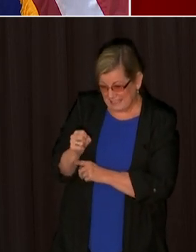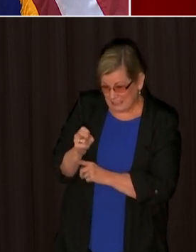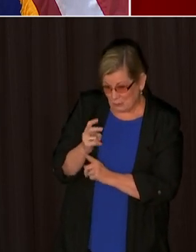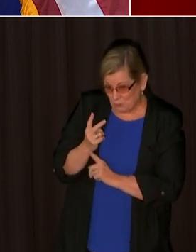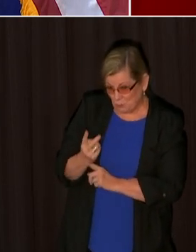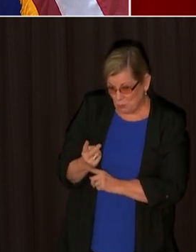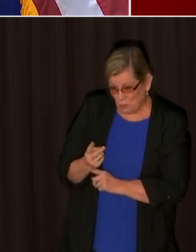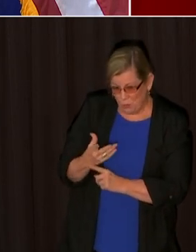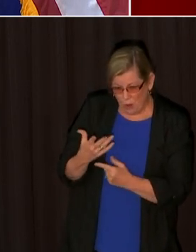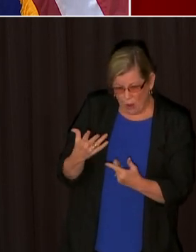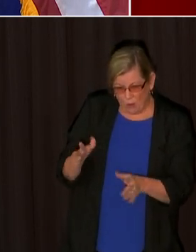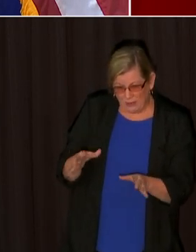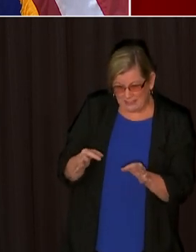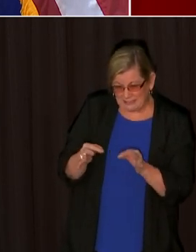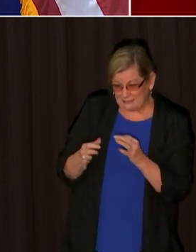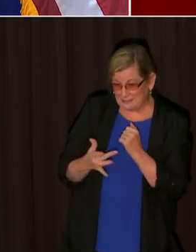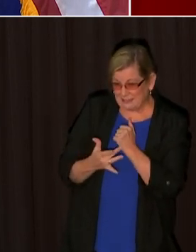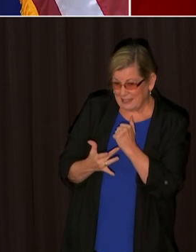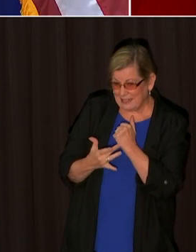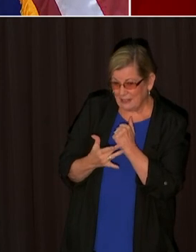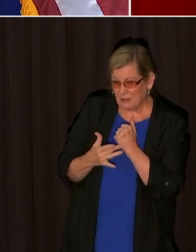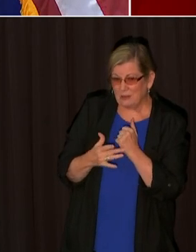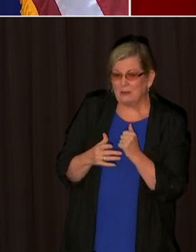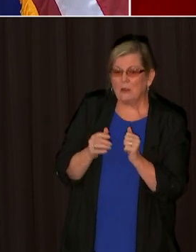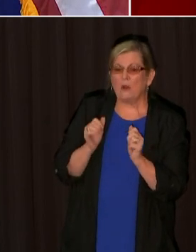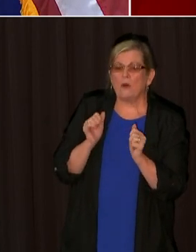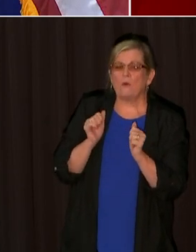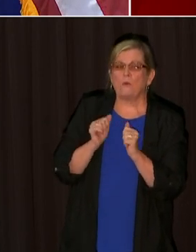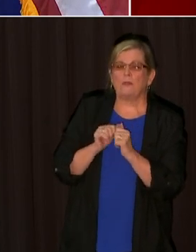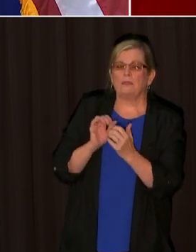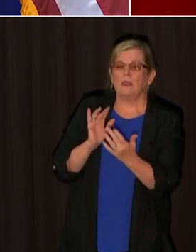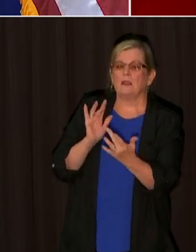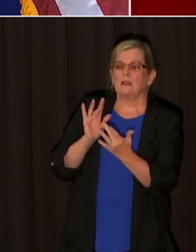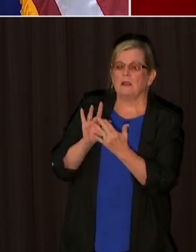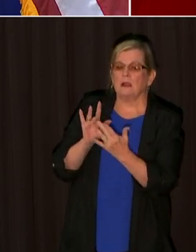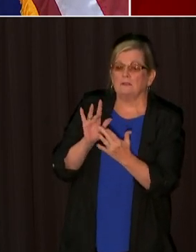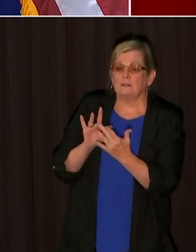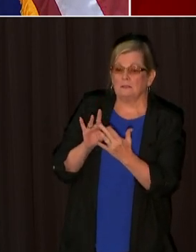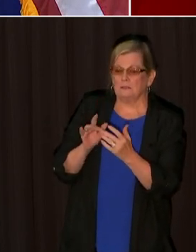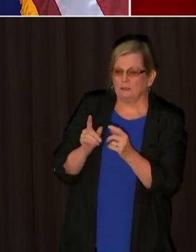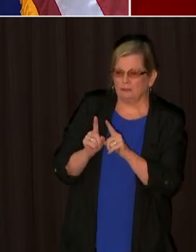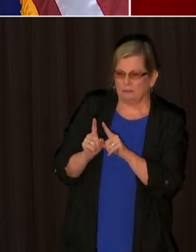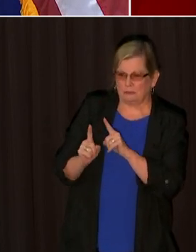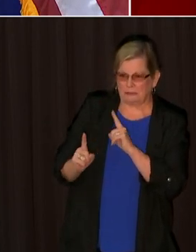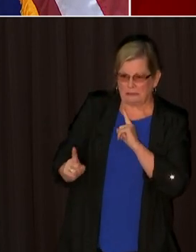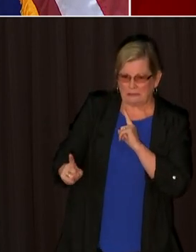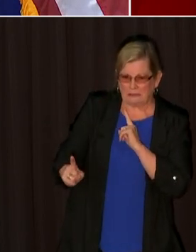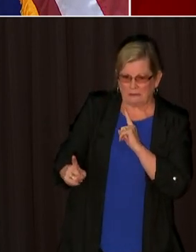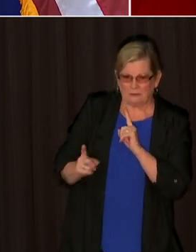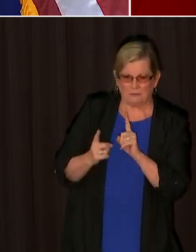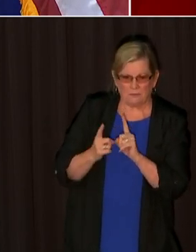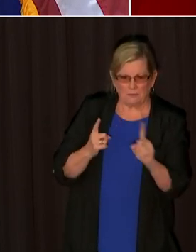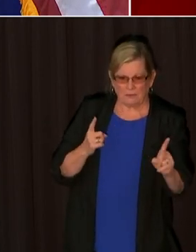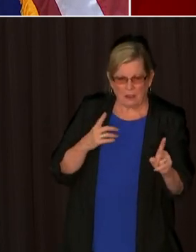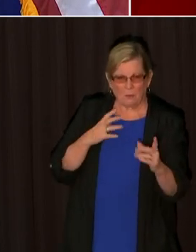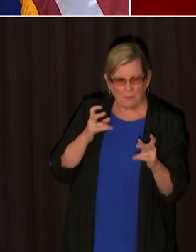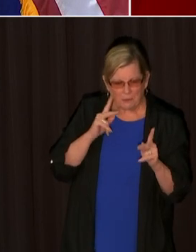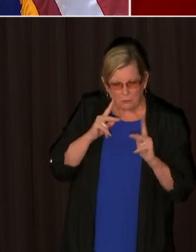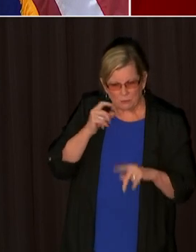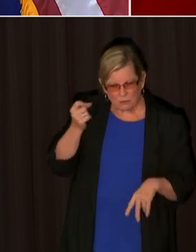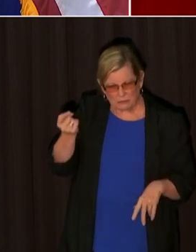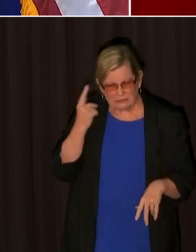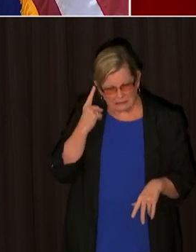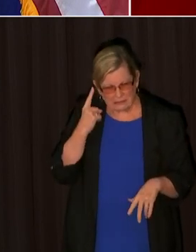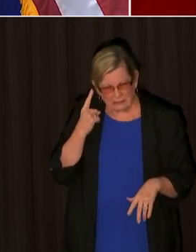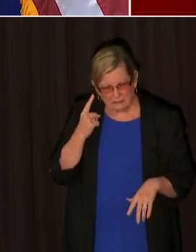were happening with our new contact tracing solution. So that's what I really want people to understand about that. In terms of the